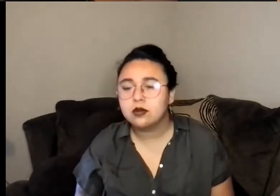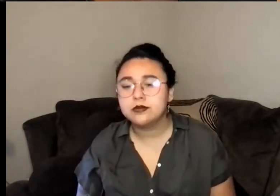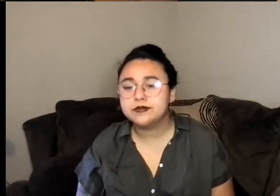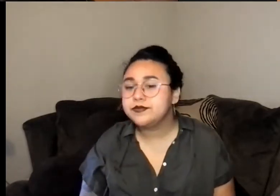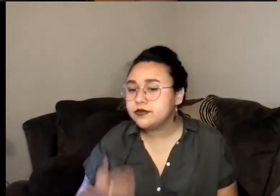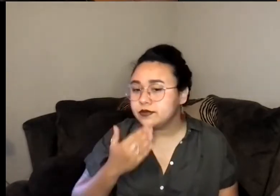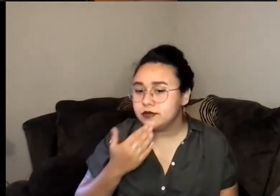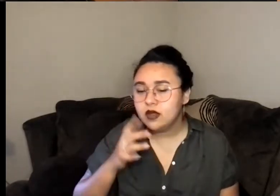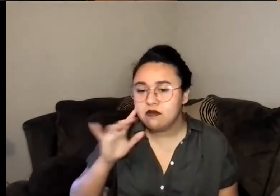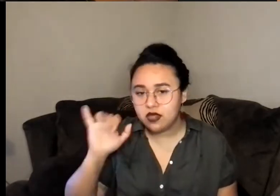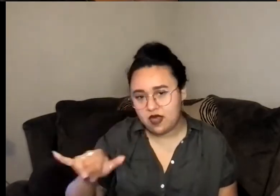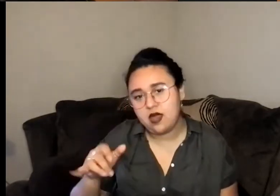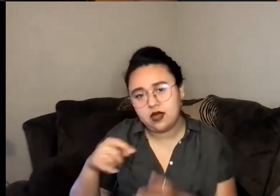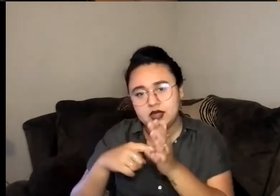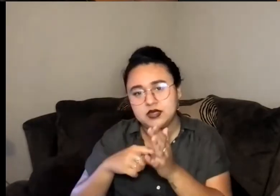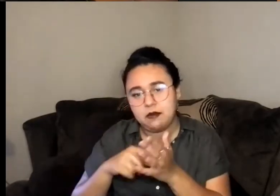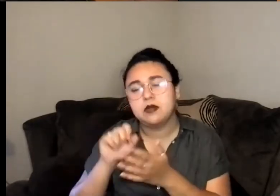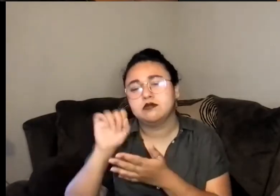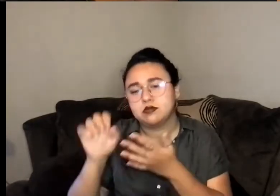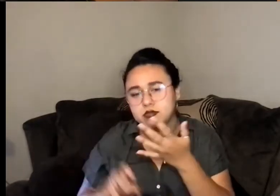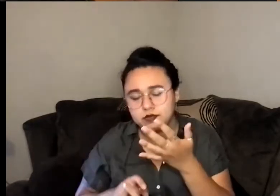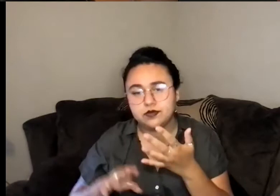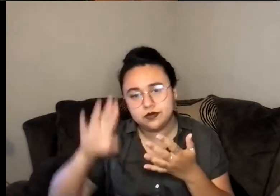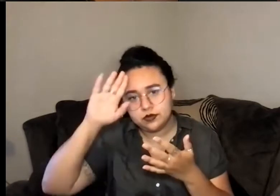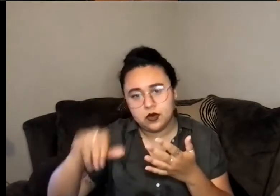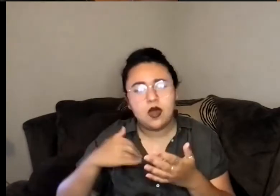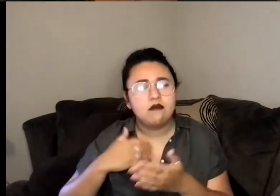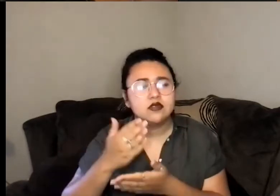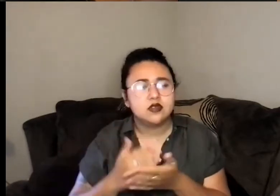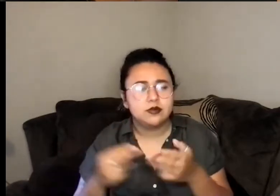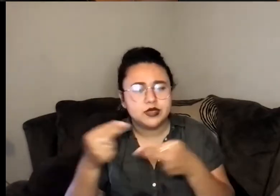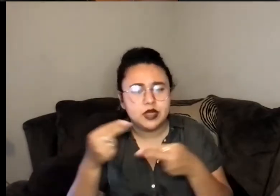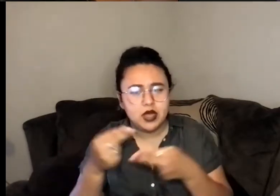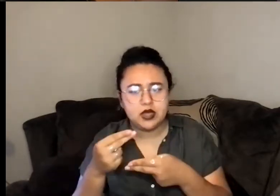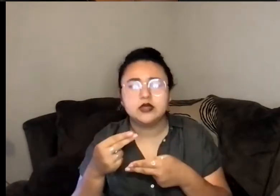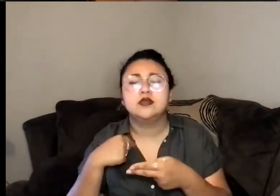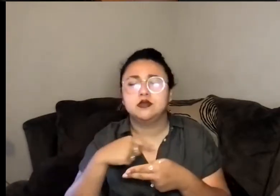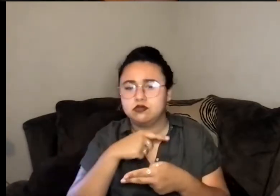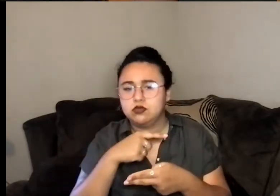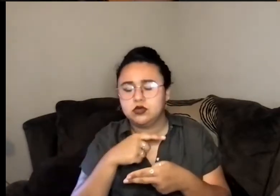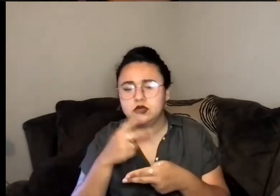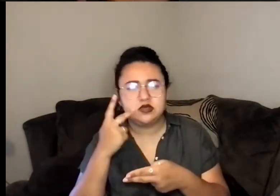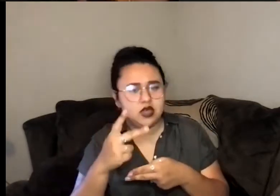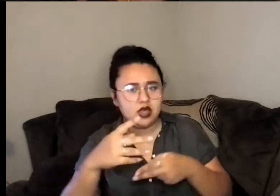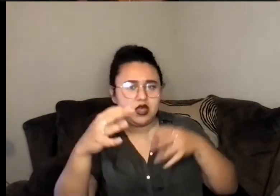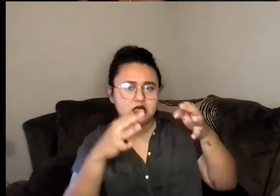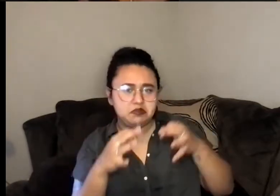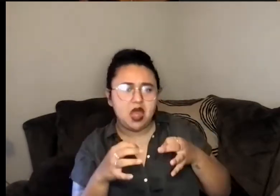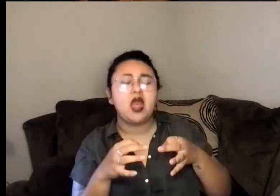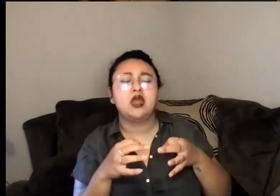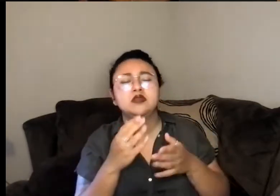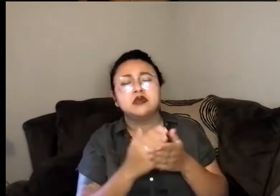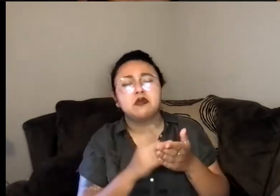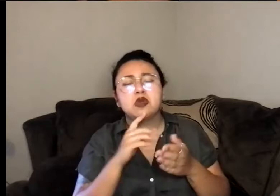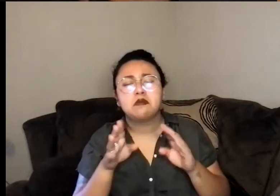Thank you for those examples. I know that you have some slides and you wanted to take us through some basic framework. So why don't we do that